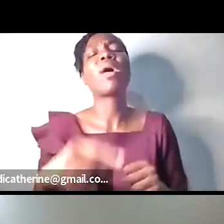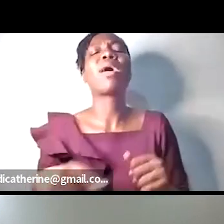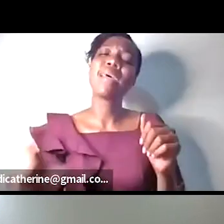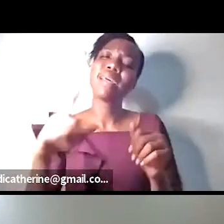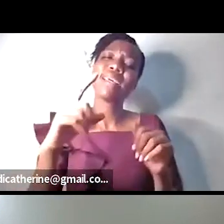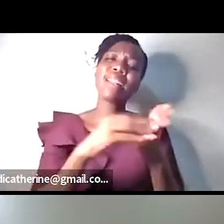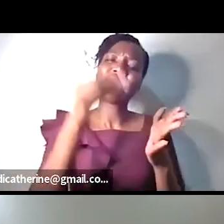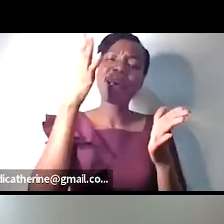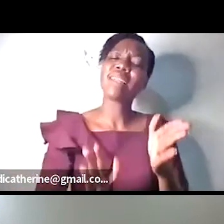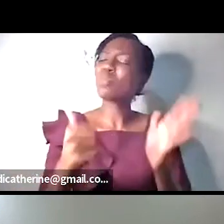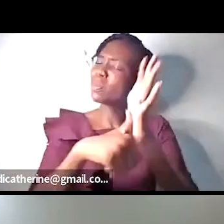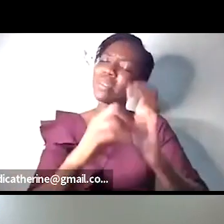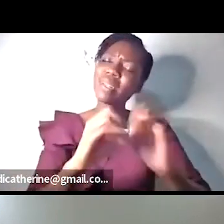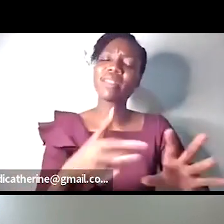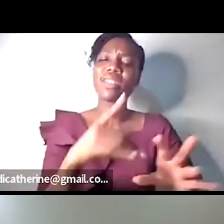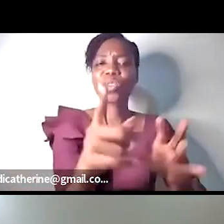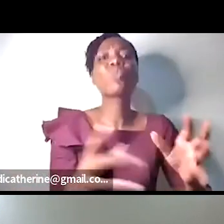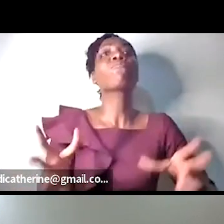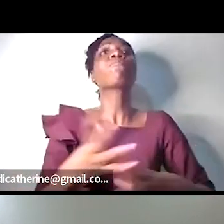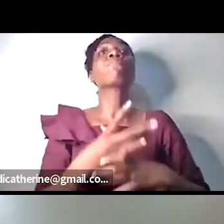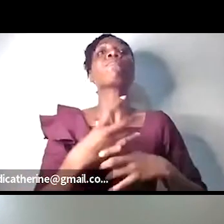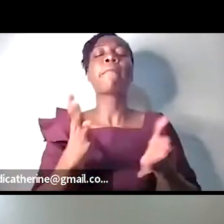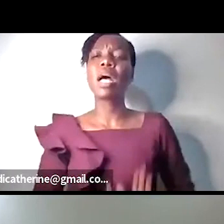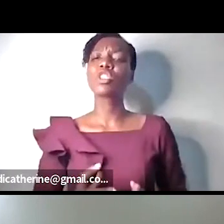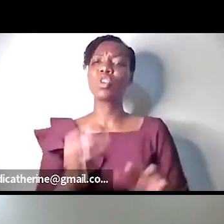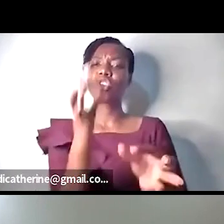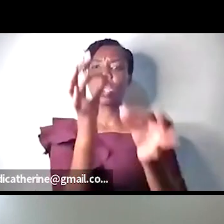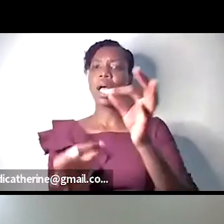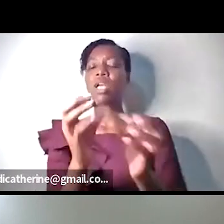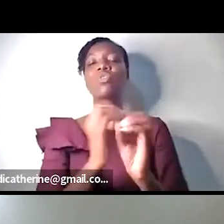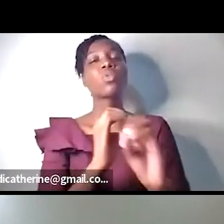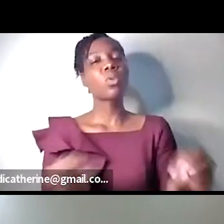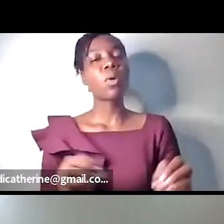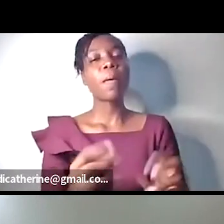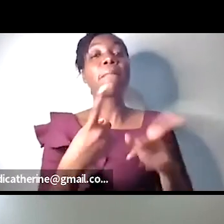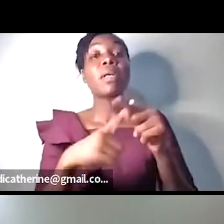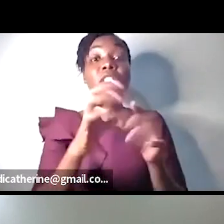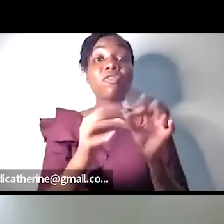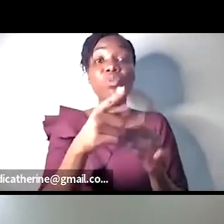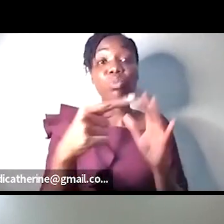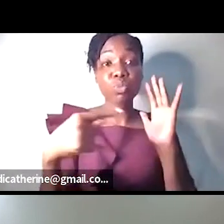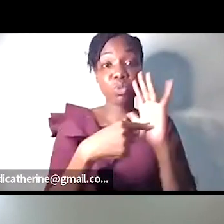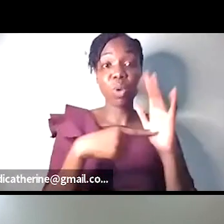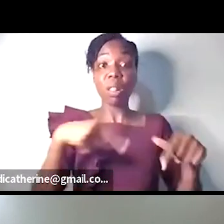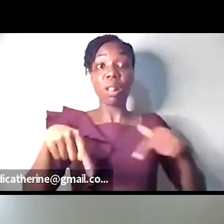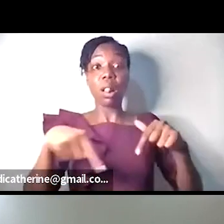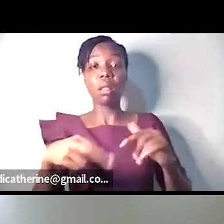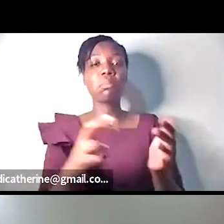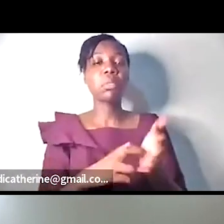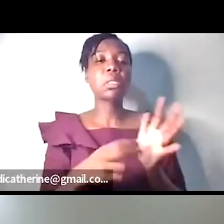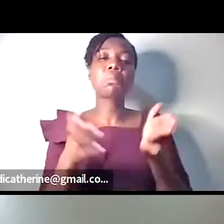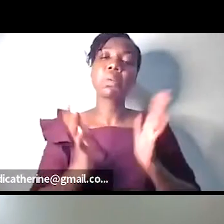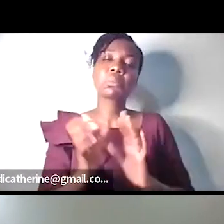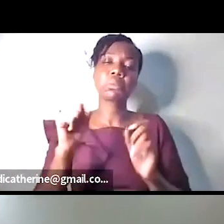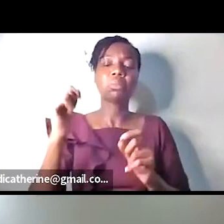with confidence. Nobody will judge you unless you show that you're incompetent. Do not show your